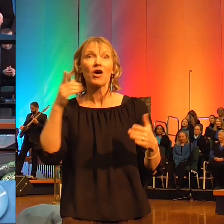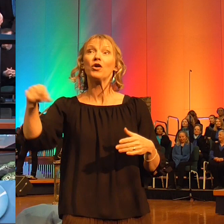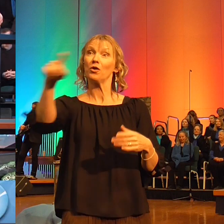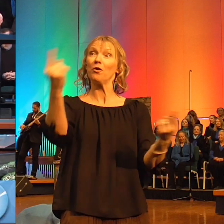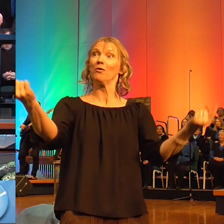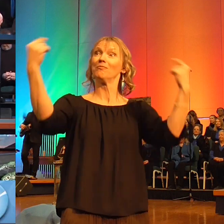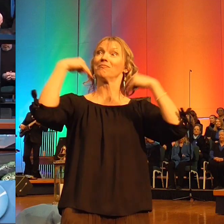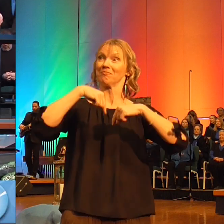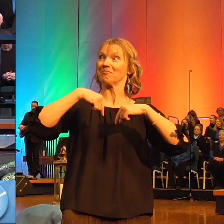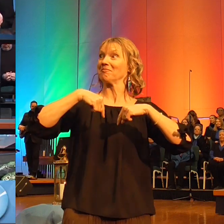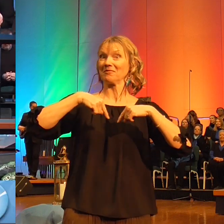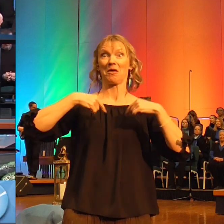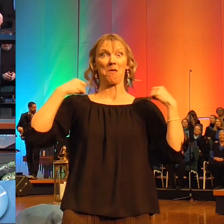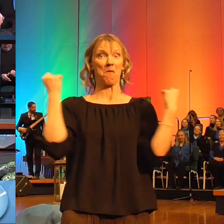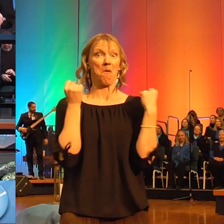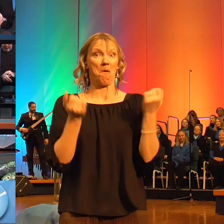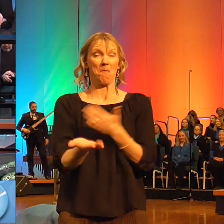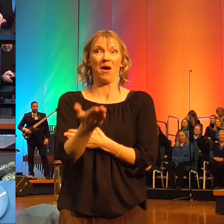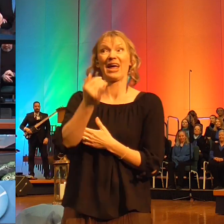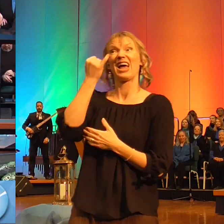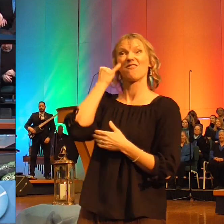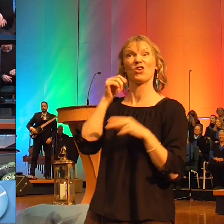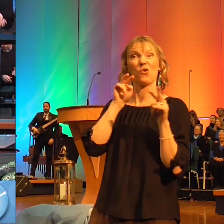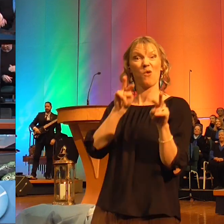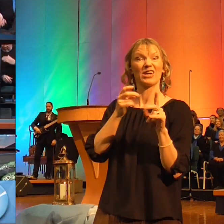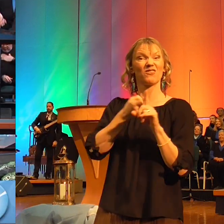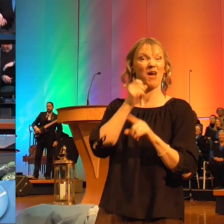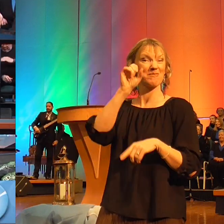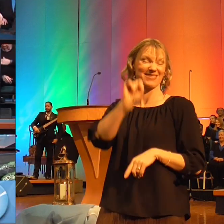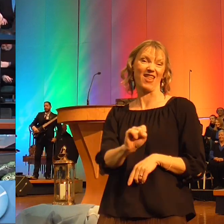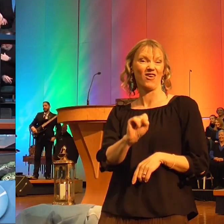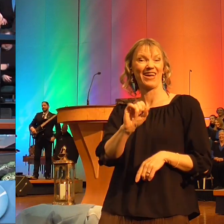out in this cold morning. If you're watching in Southern California, good for